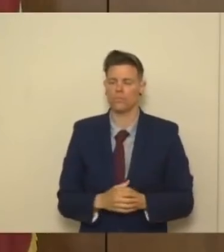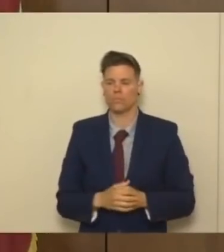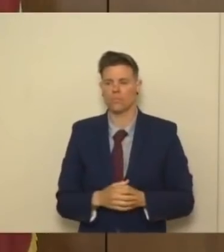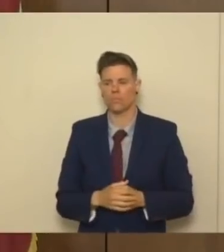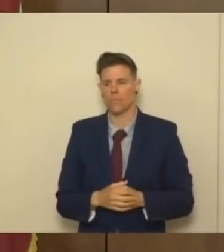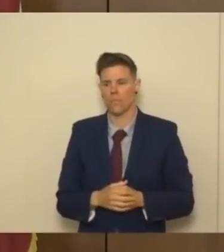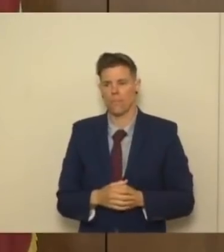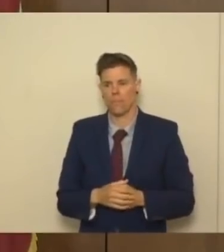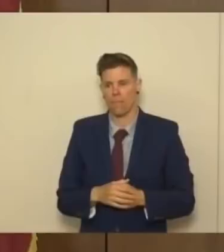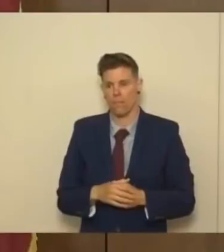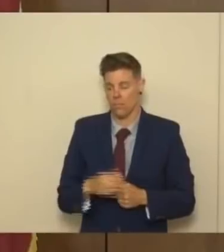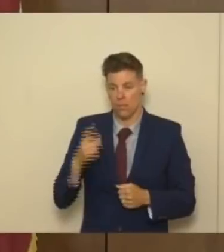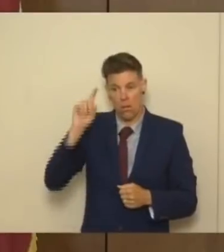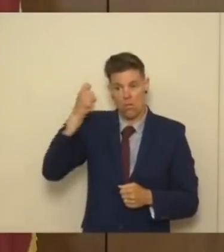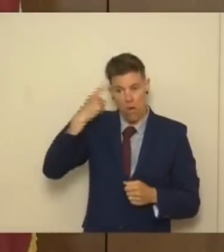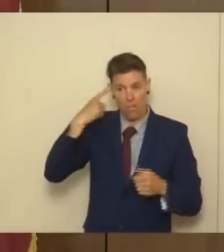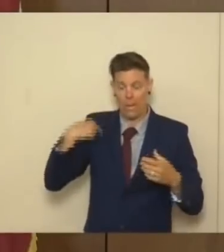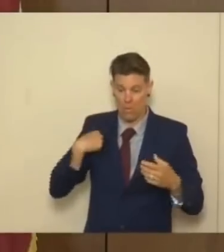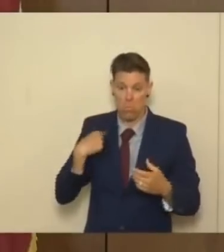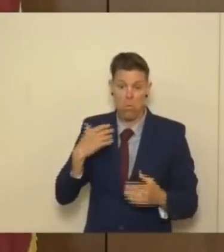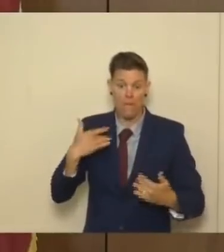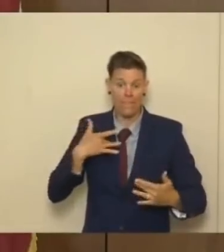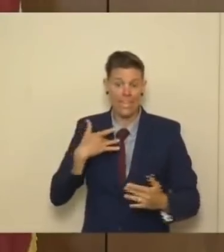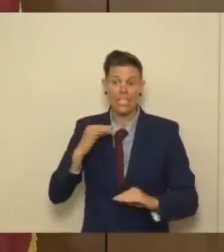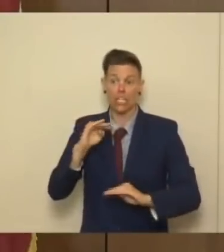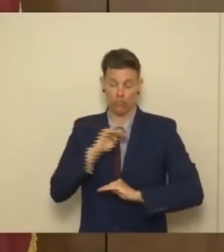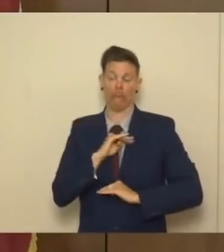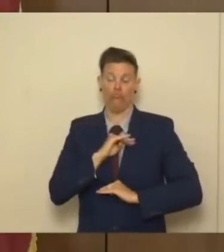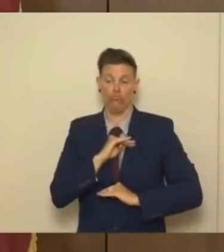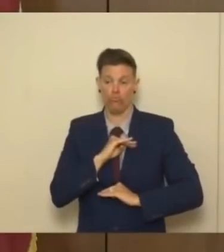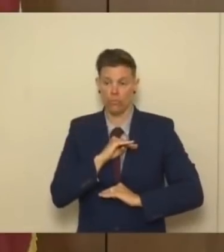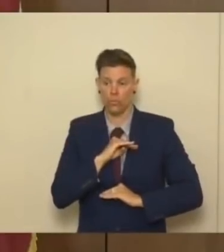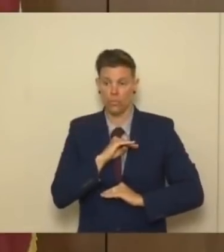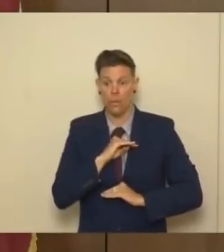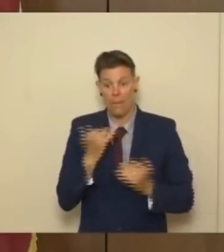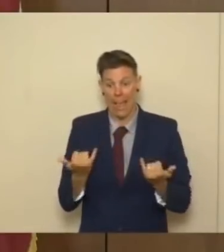Mexicans. If they do their part, I